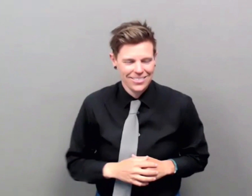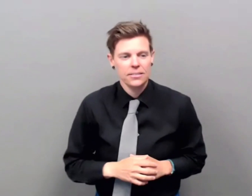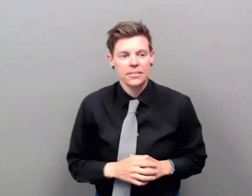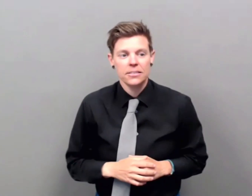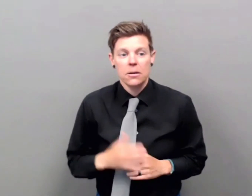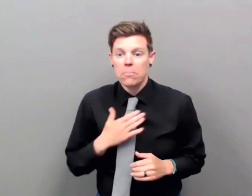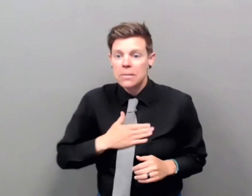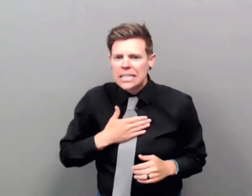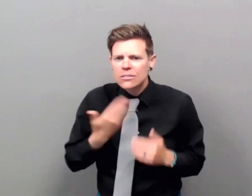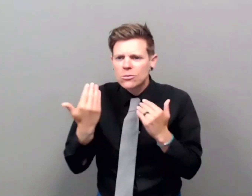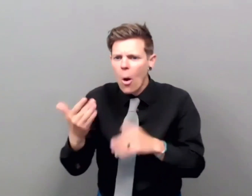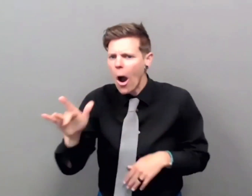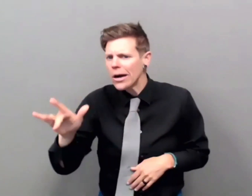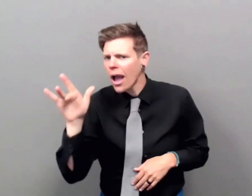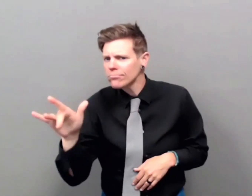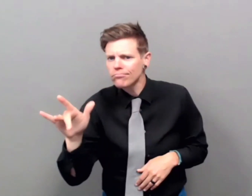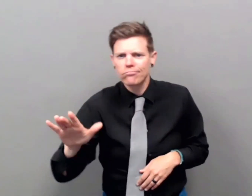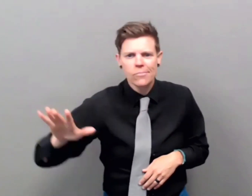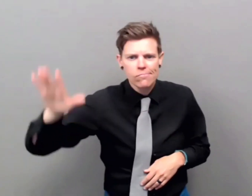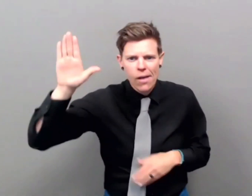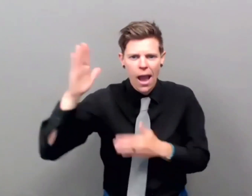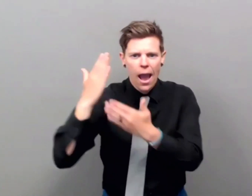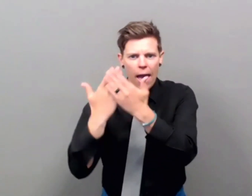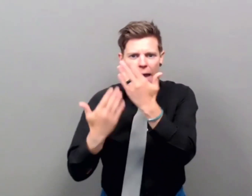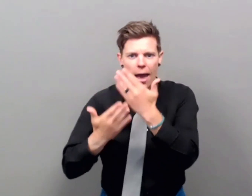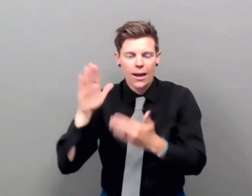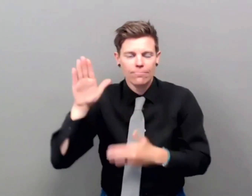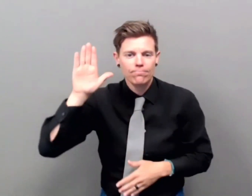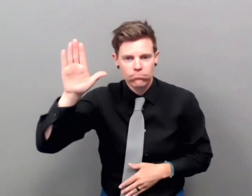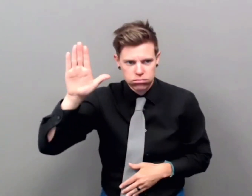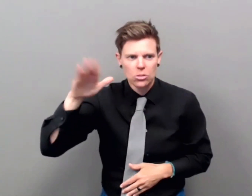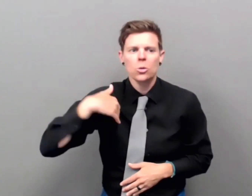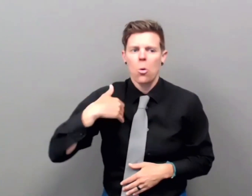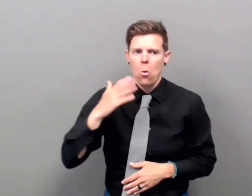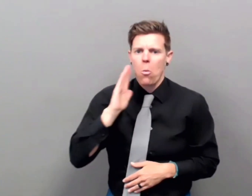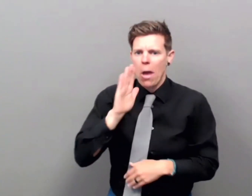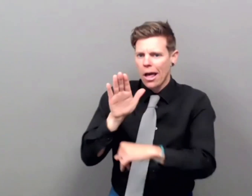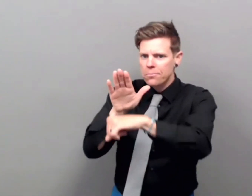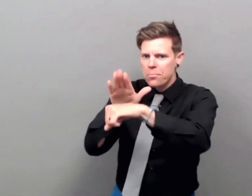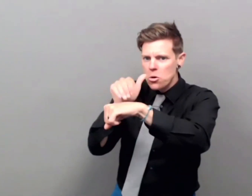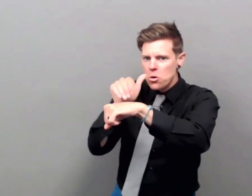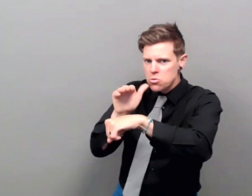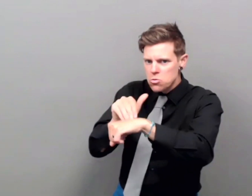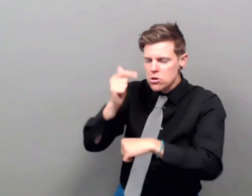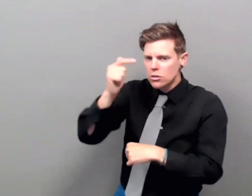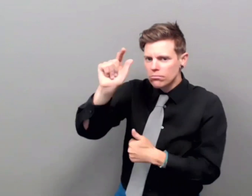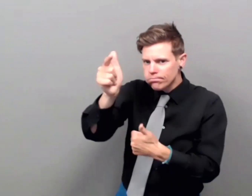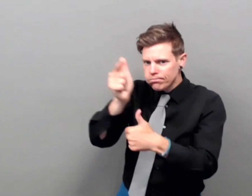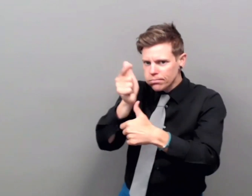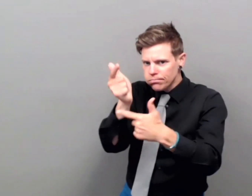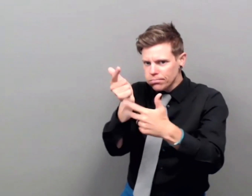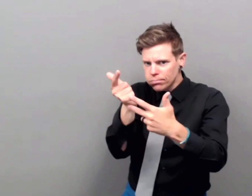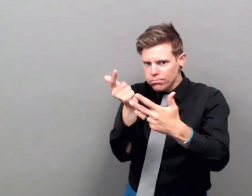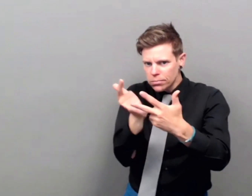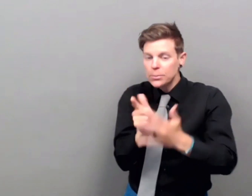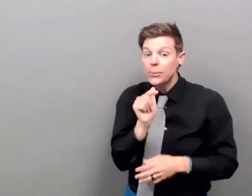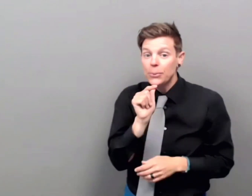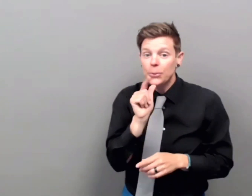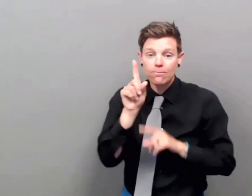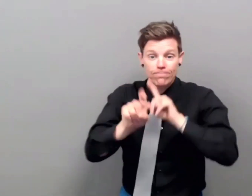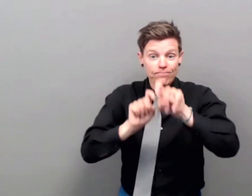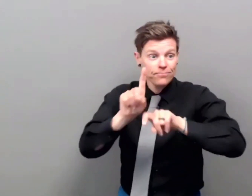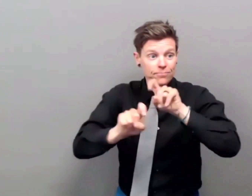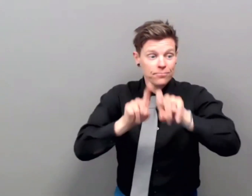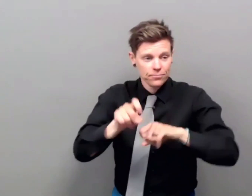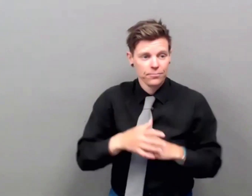question, and I will call through them. And I'd also would just like to kindly request that you